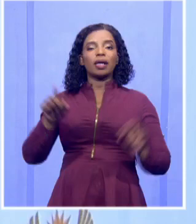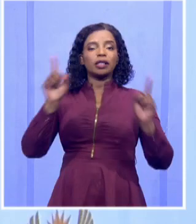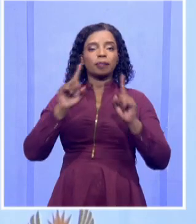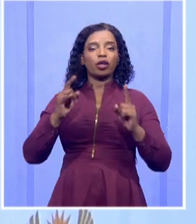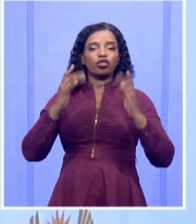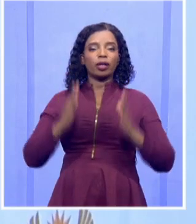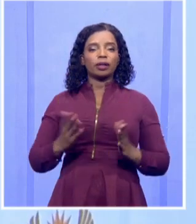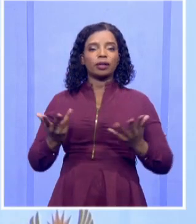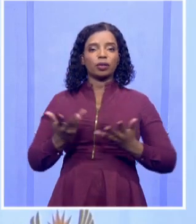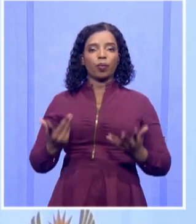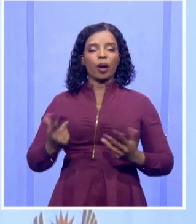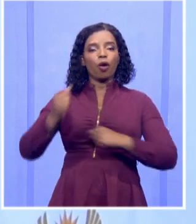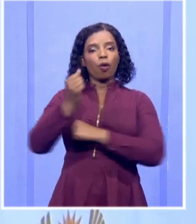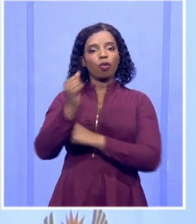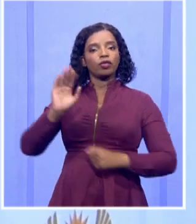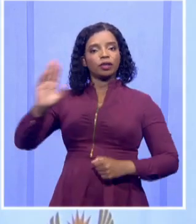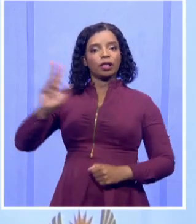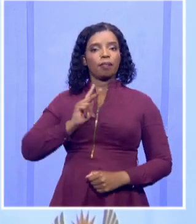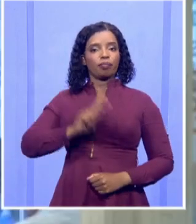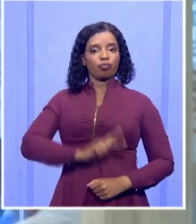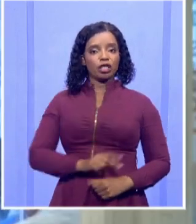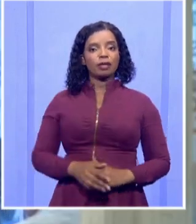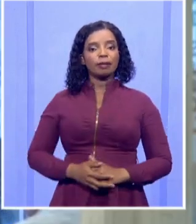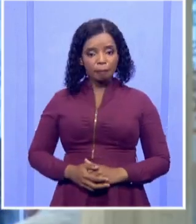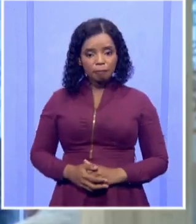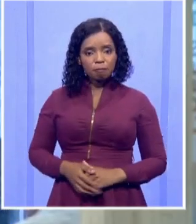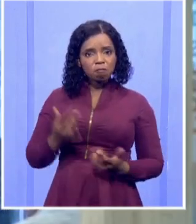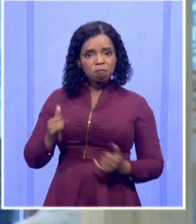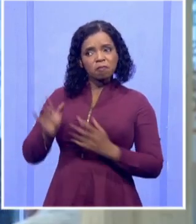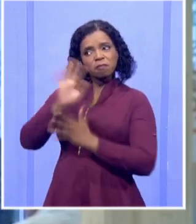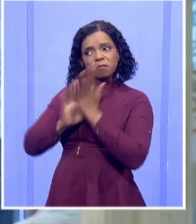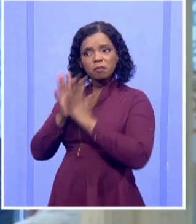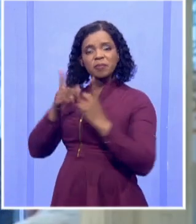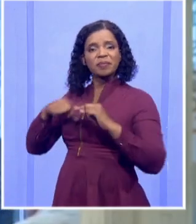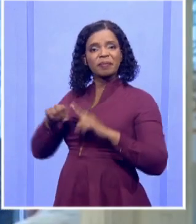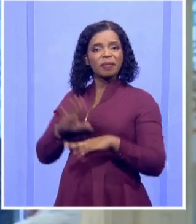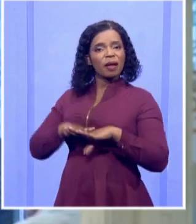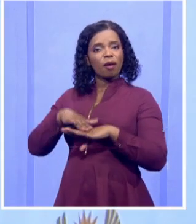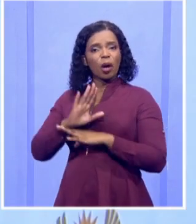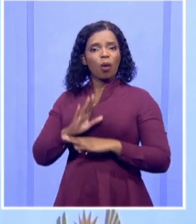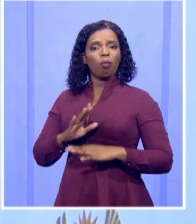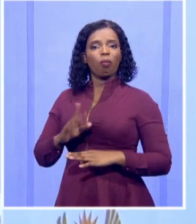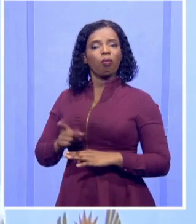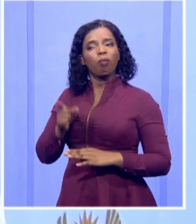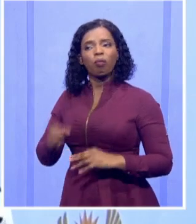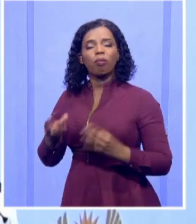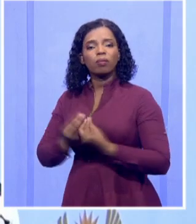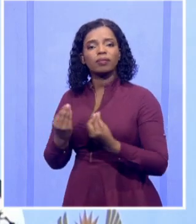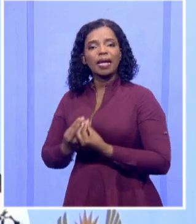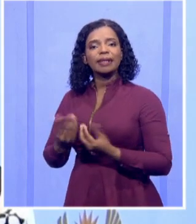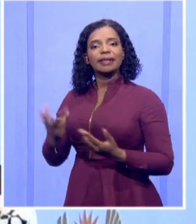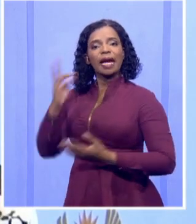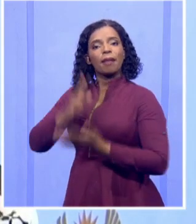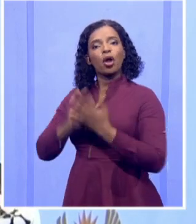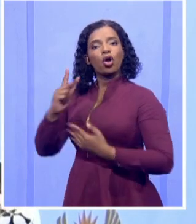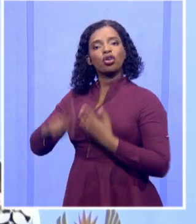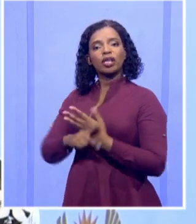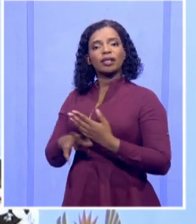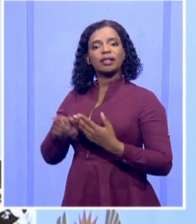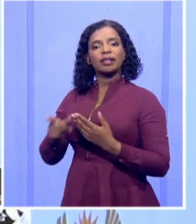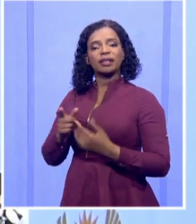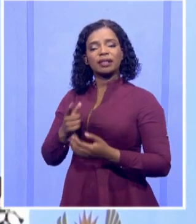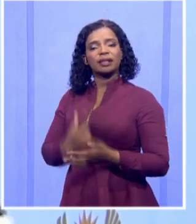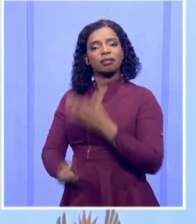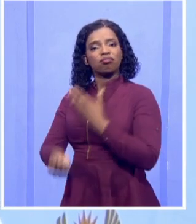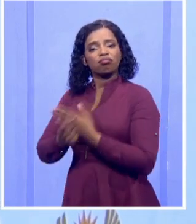the Presidency. Just to give us a little more in terms of some of the flashing out of these projects and the